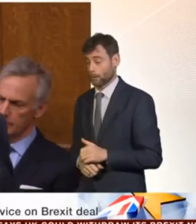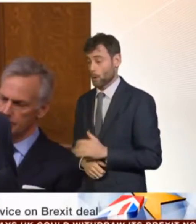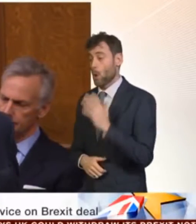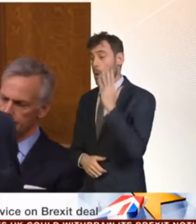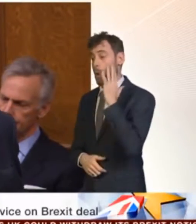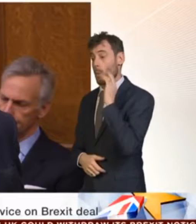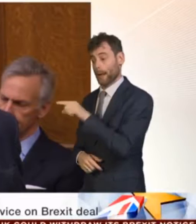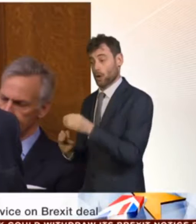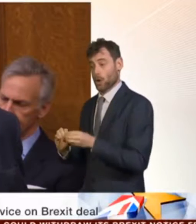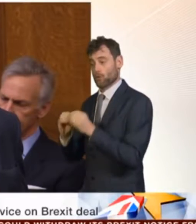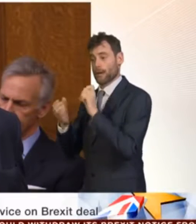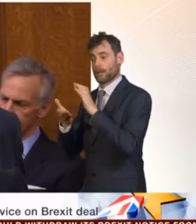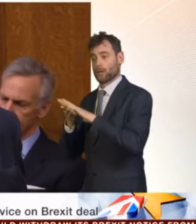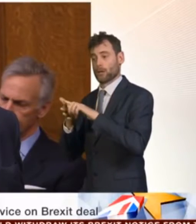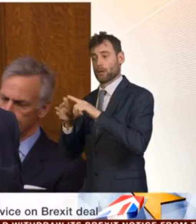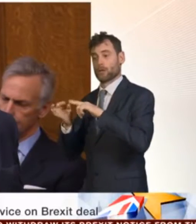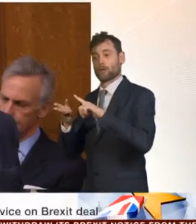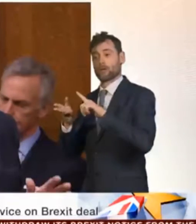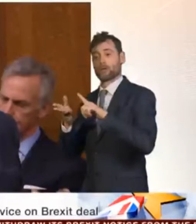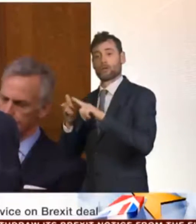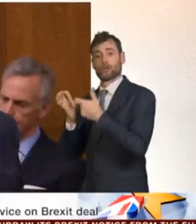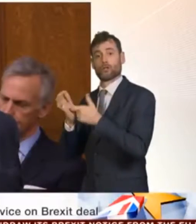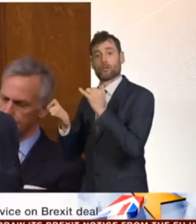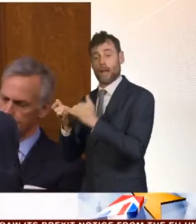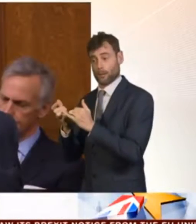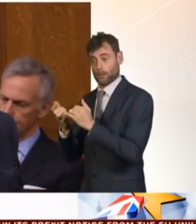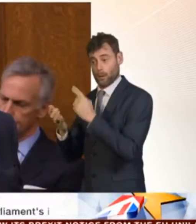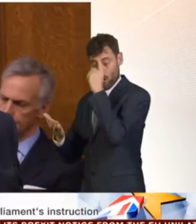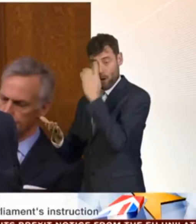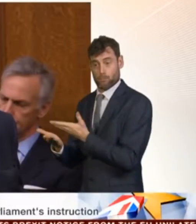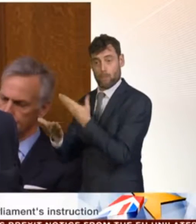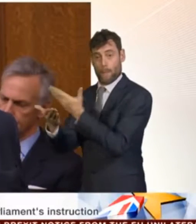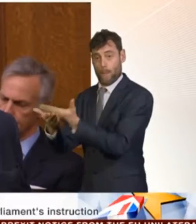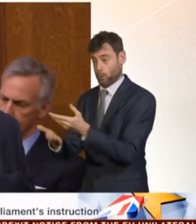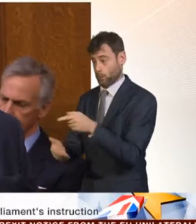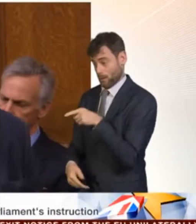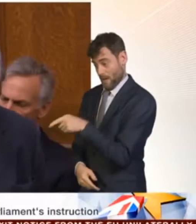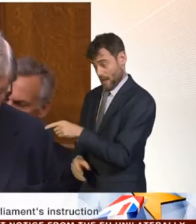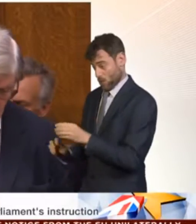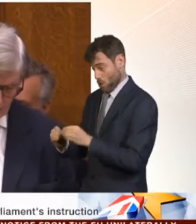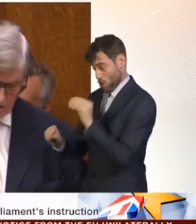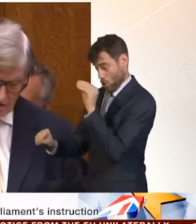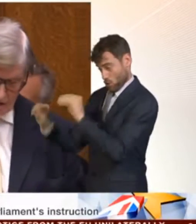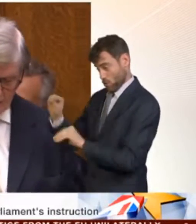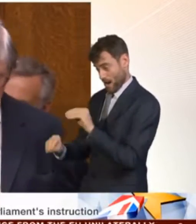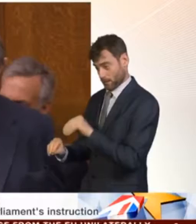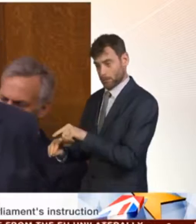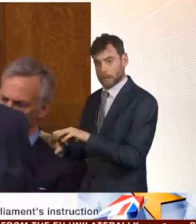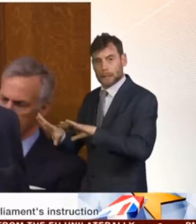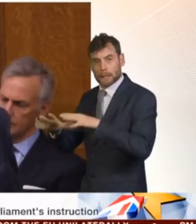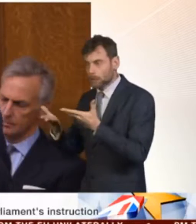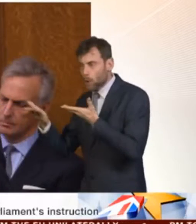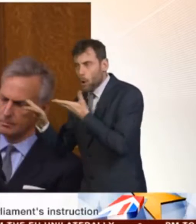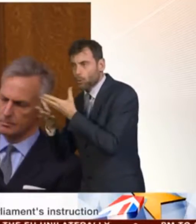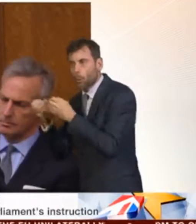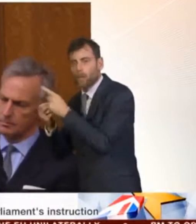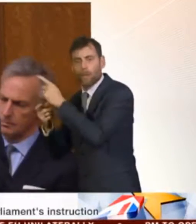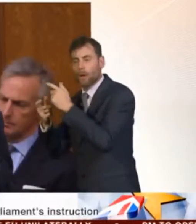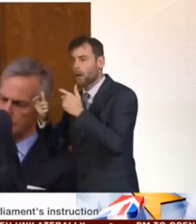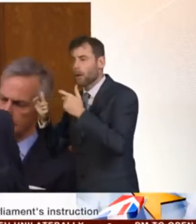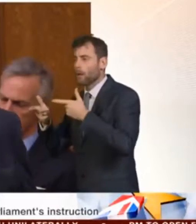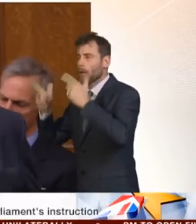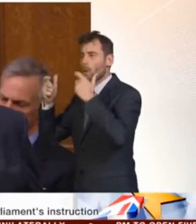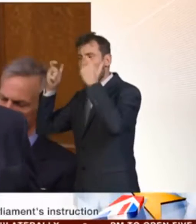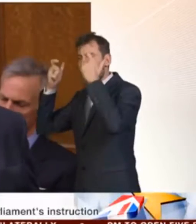consulted before the Chequers proposals, with dire consequences, including, as I said to the Prime Minister on the 9th